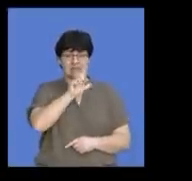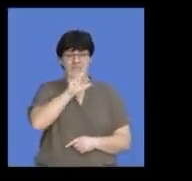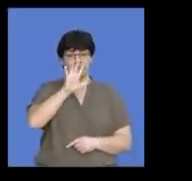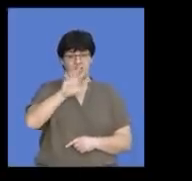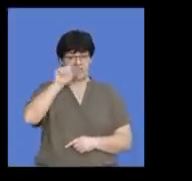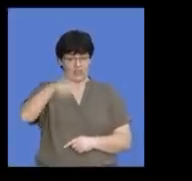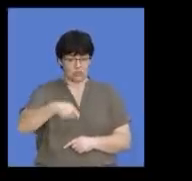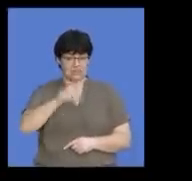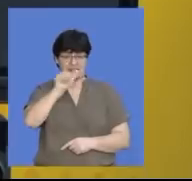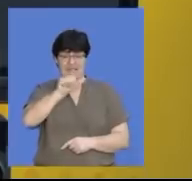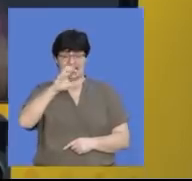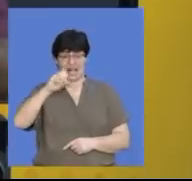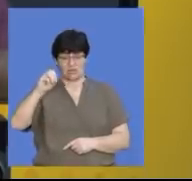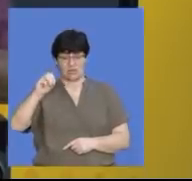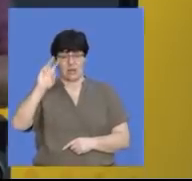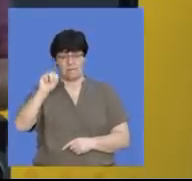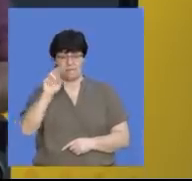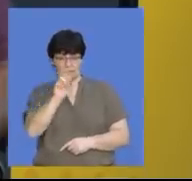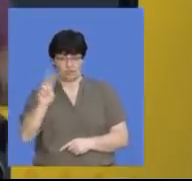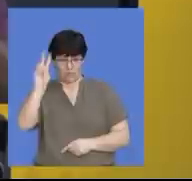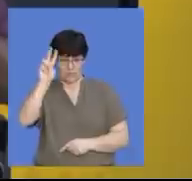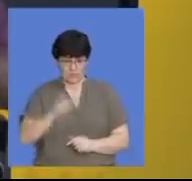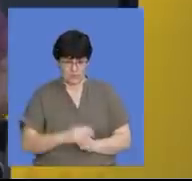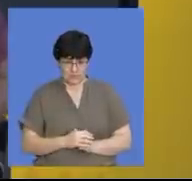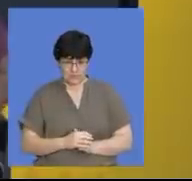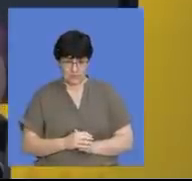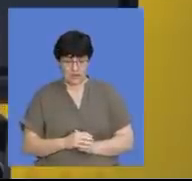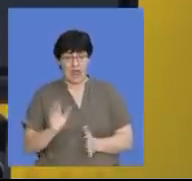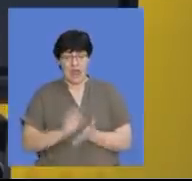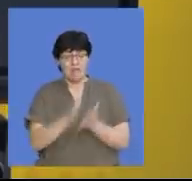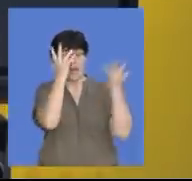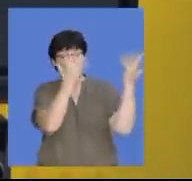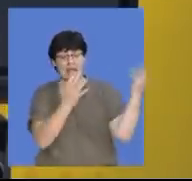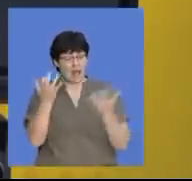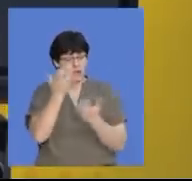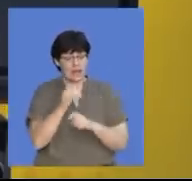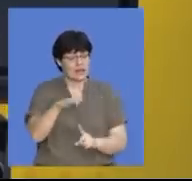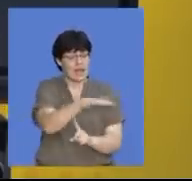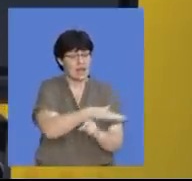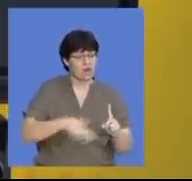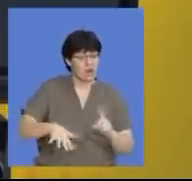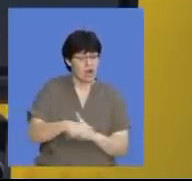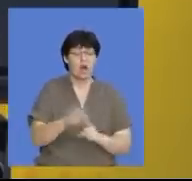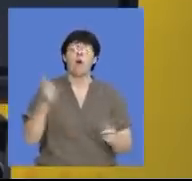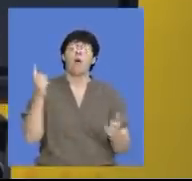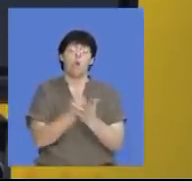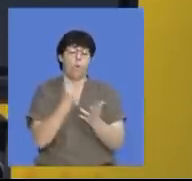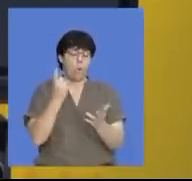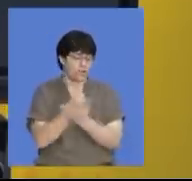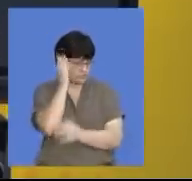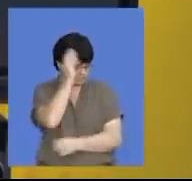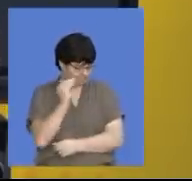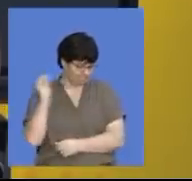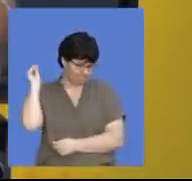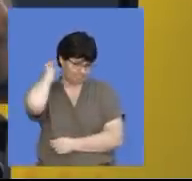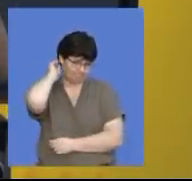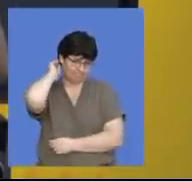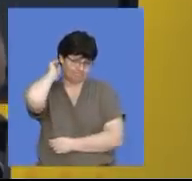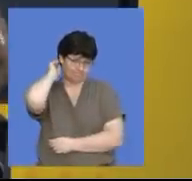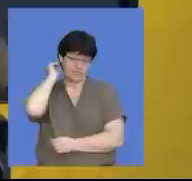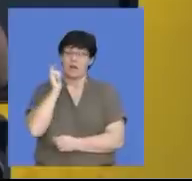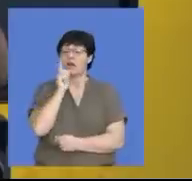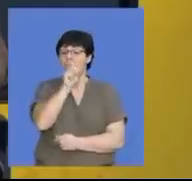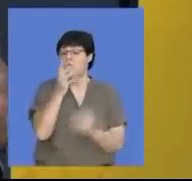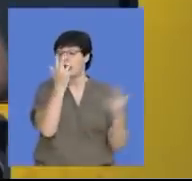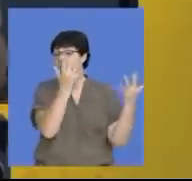75,600. So, what have we learned? When we're calculating area, always remember, if you